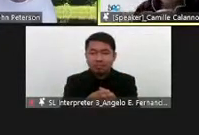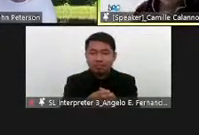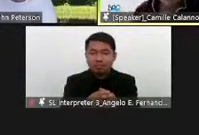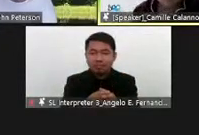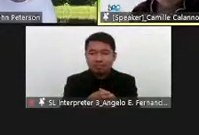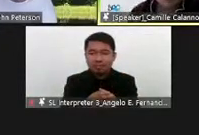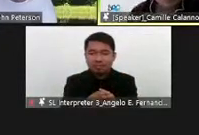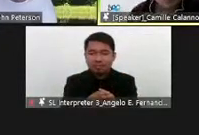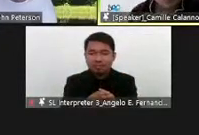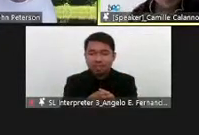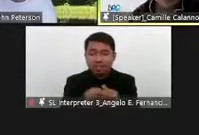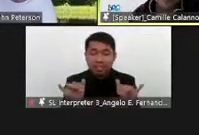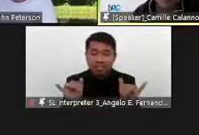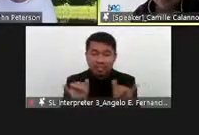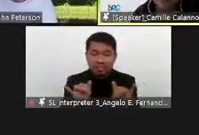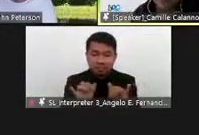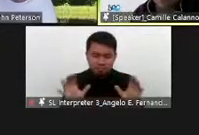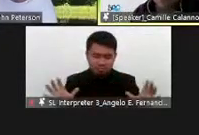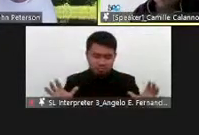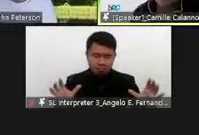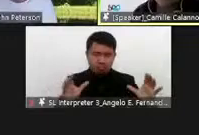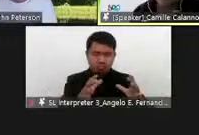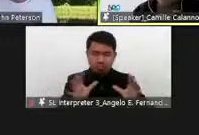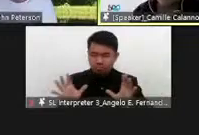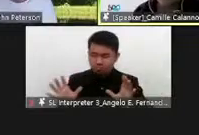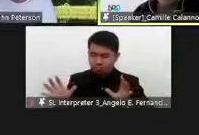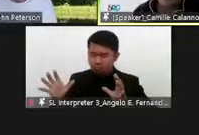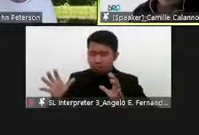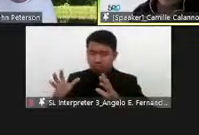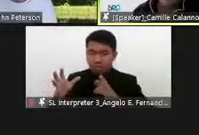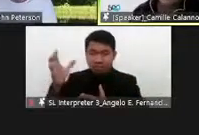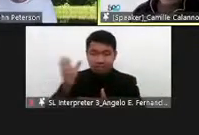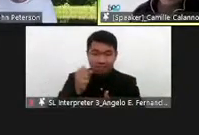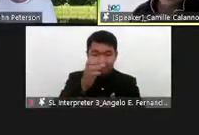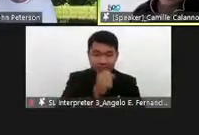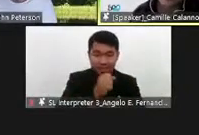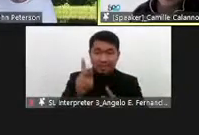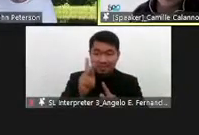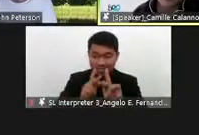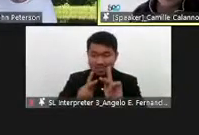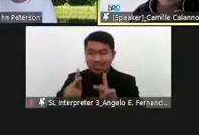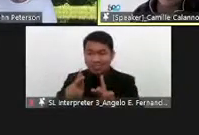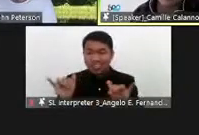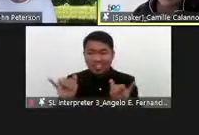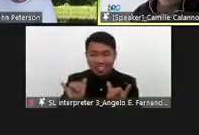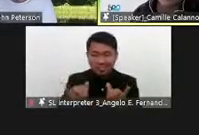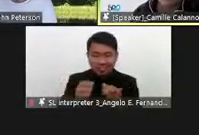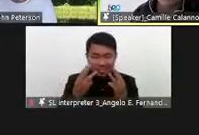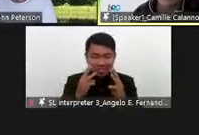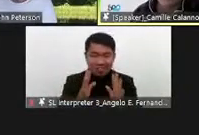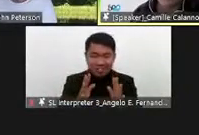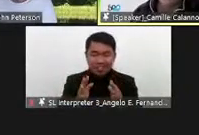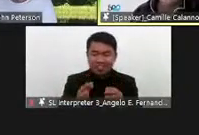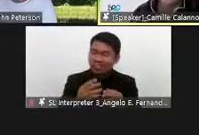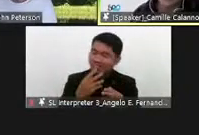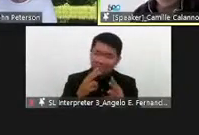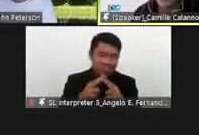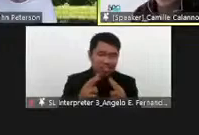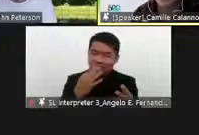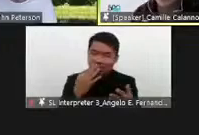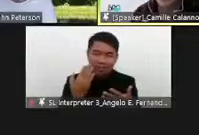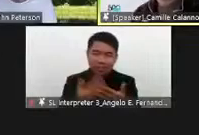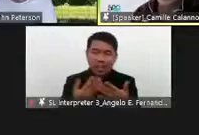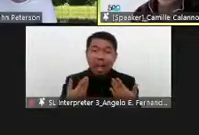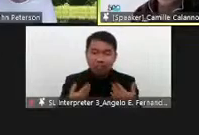like a crowdsourcing. We get information from our audiences as well. So it's nice to collaborate with the audience.